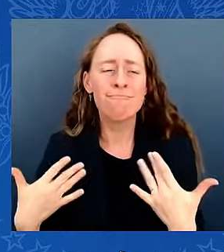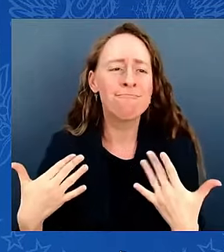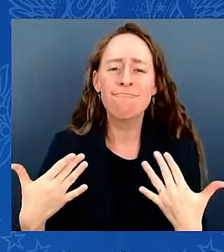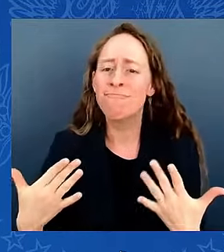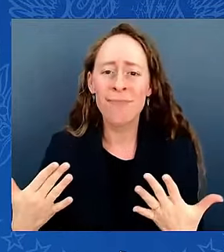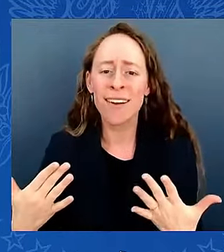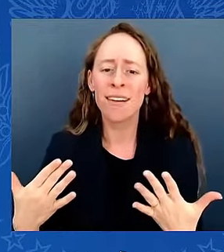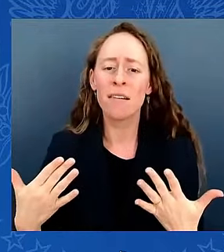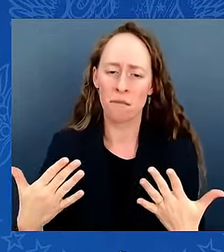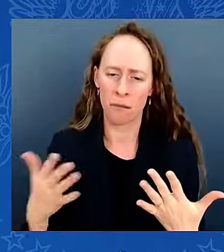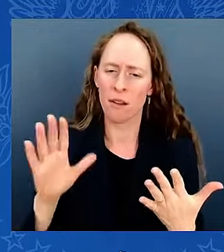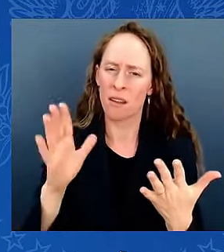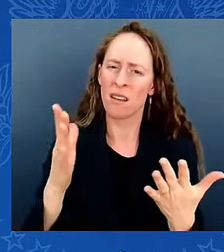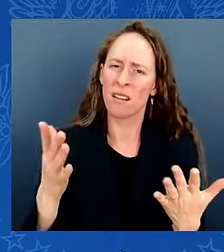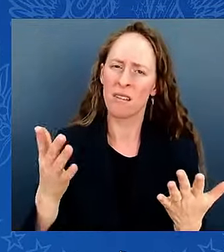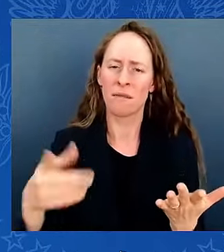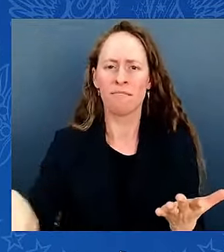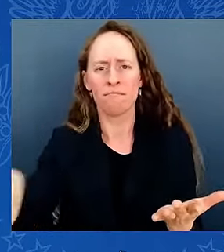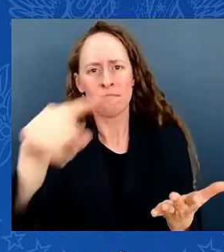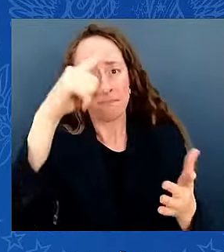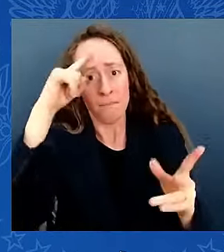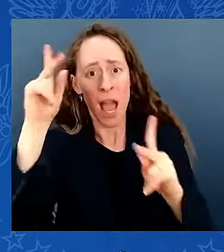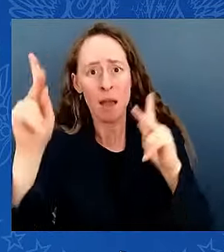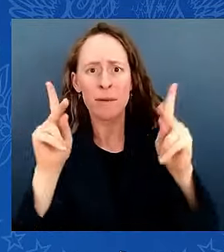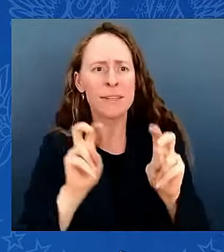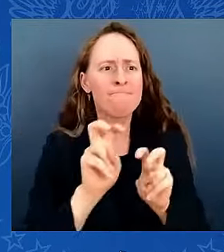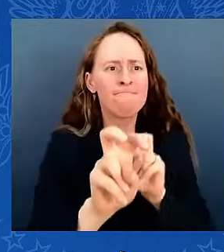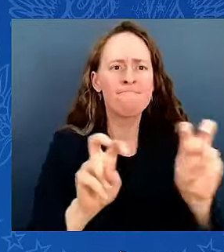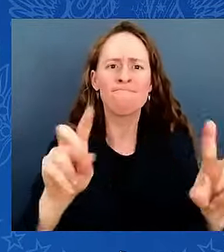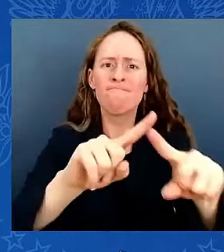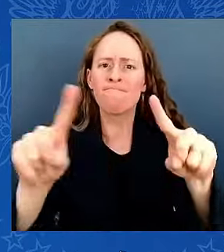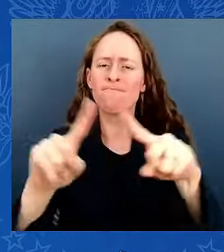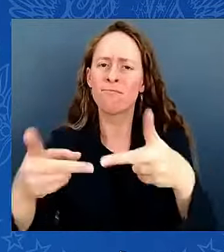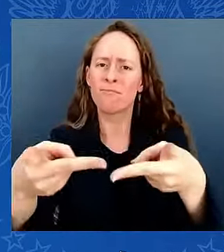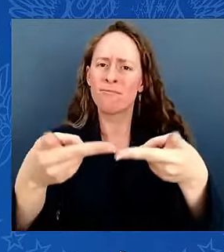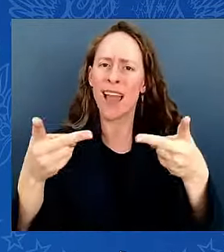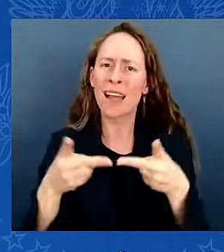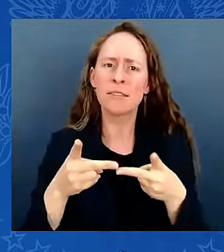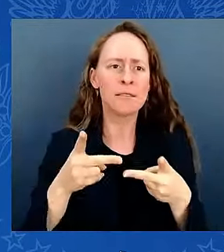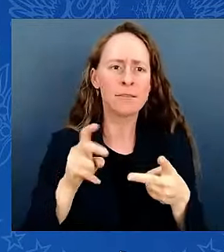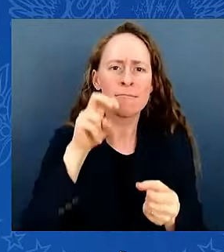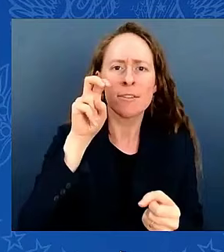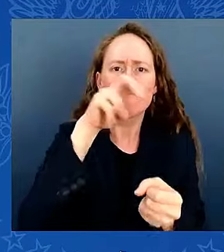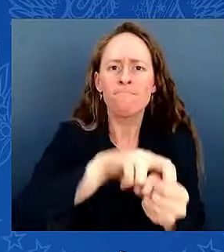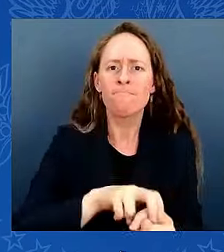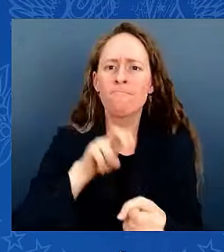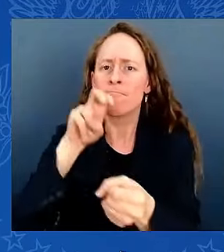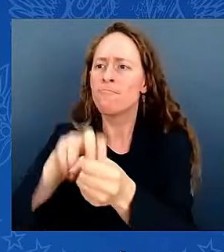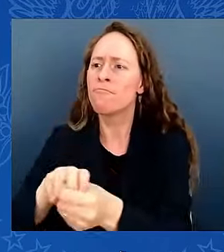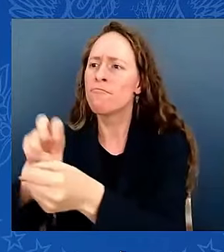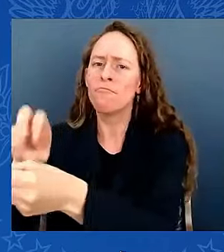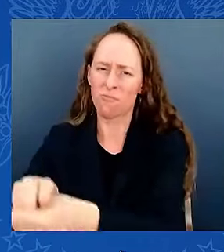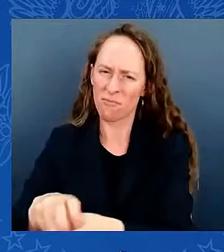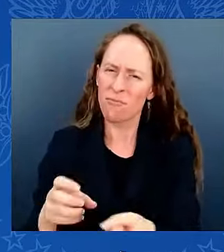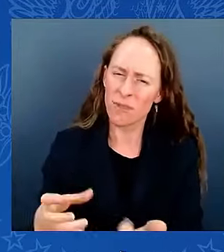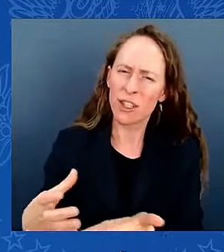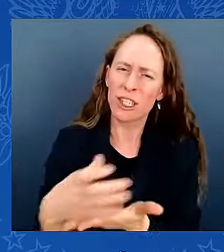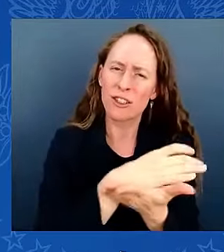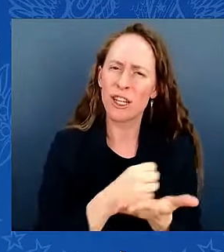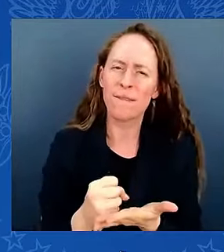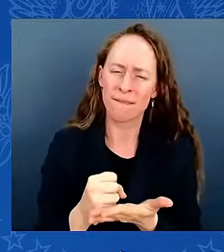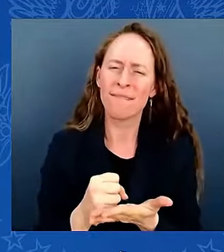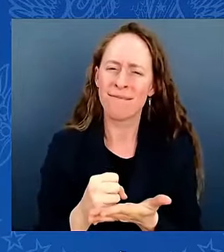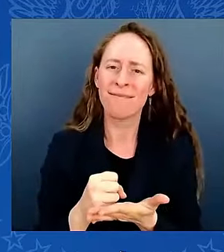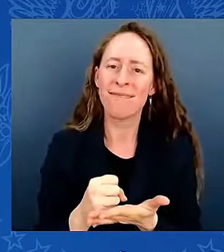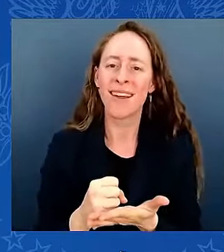you so much. I'm also the fruit of generations who poured all they had into me. And most of you out there can say